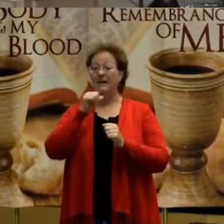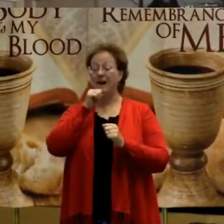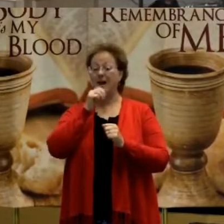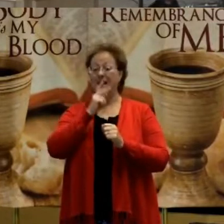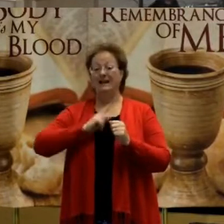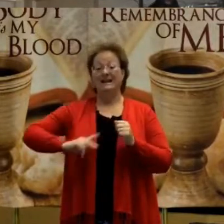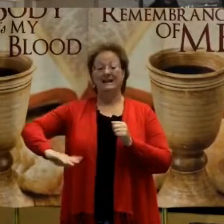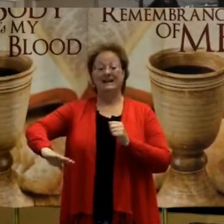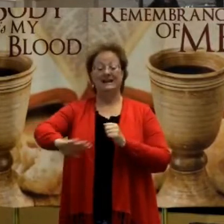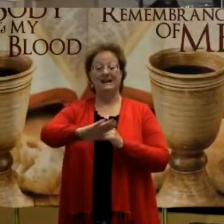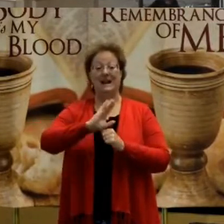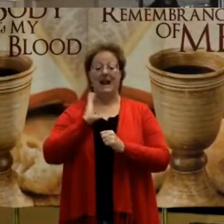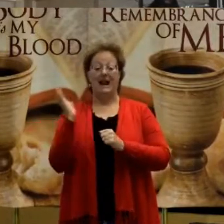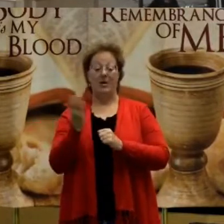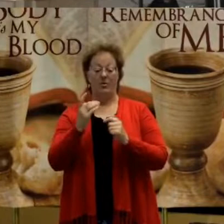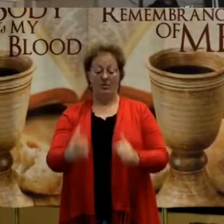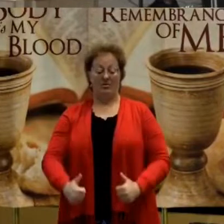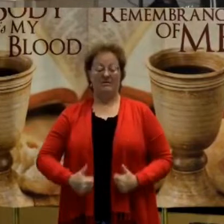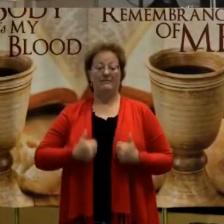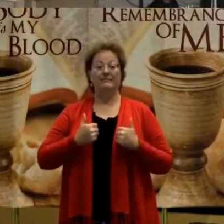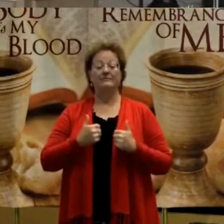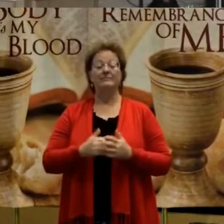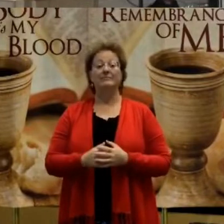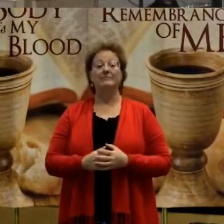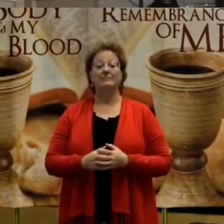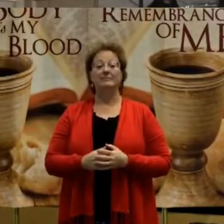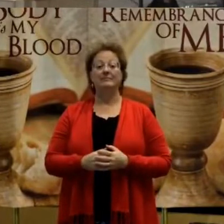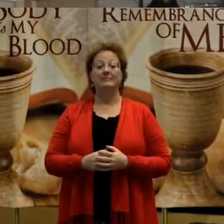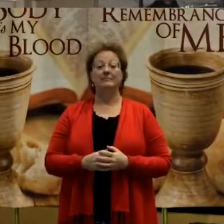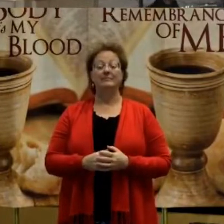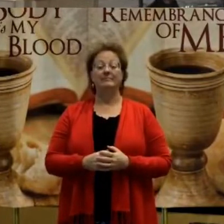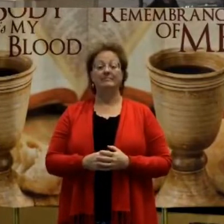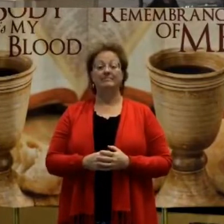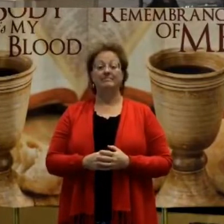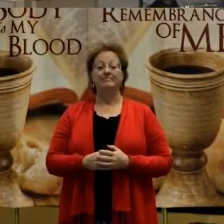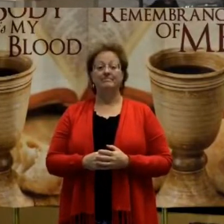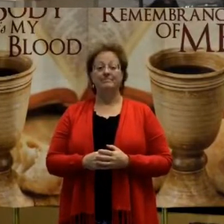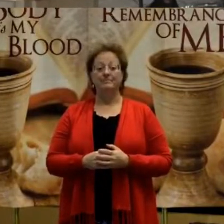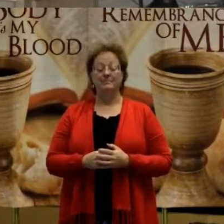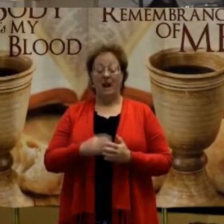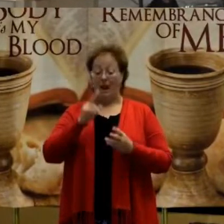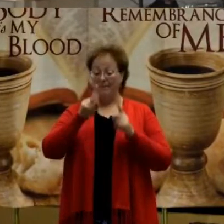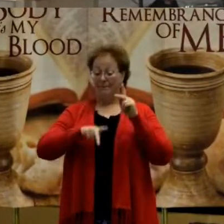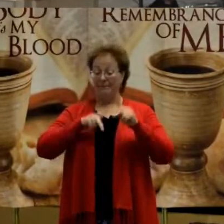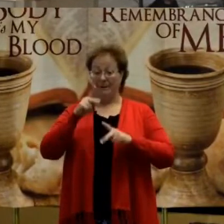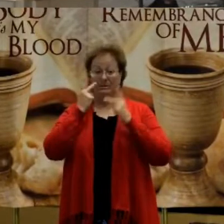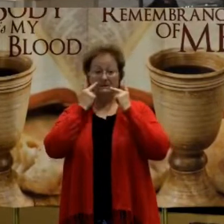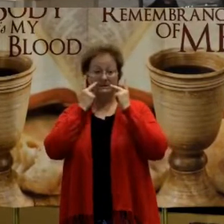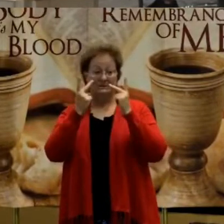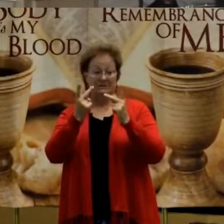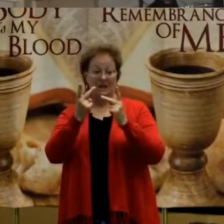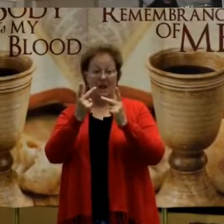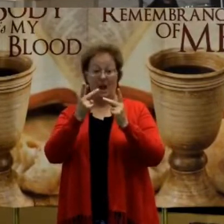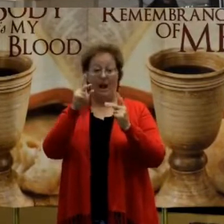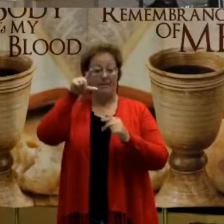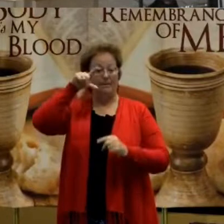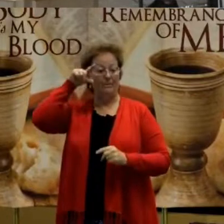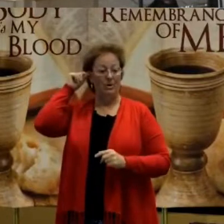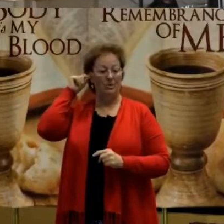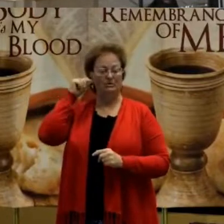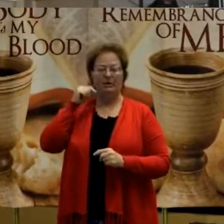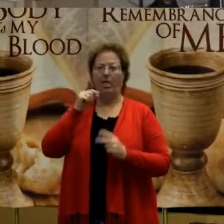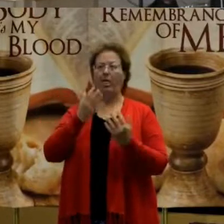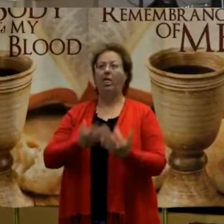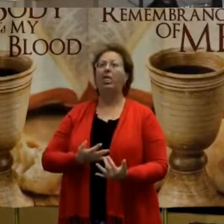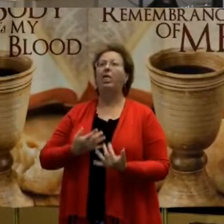From Exodus chapter 32, verses 1 through 14, when the people saw that Moses was so long in